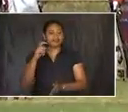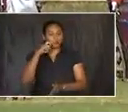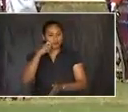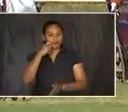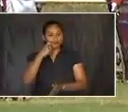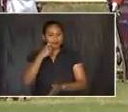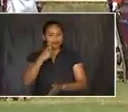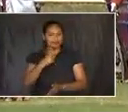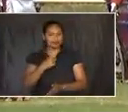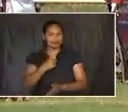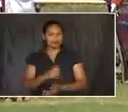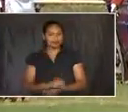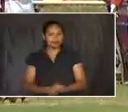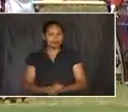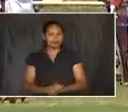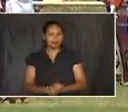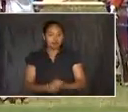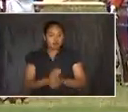or actually